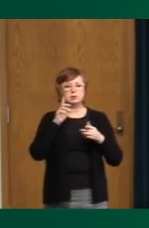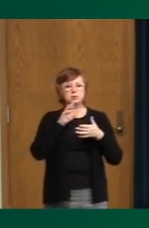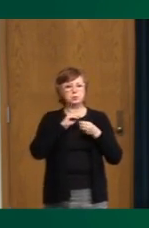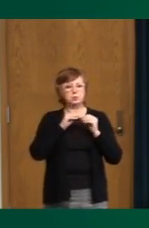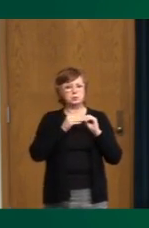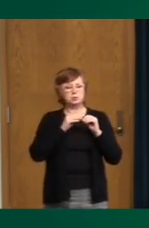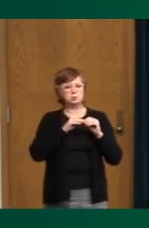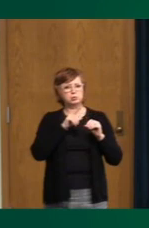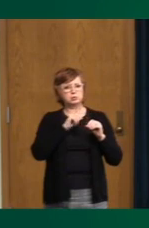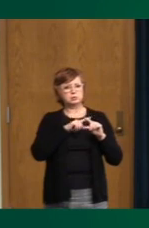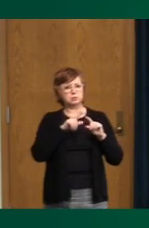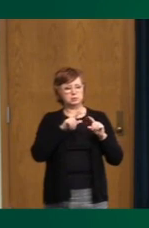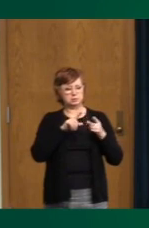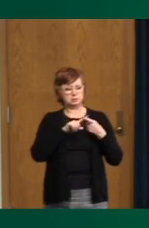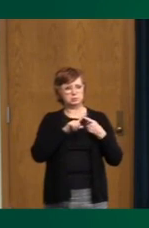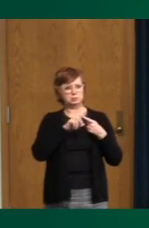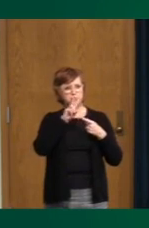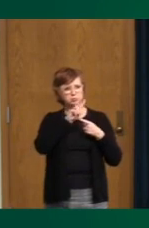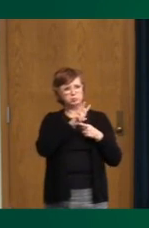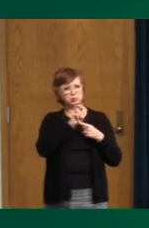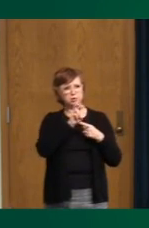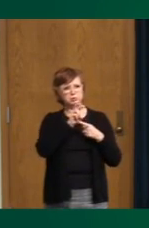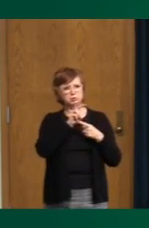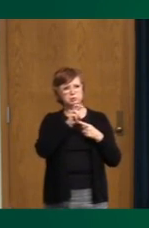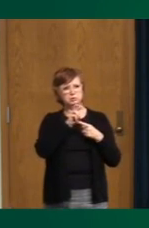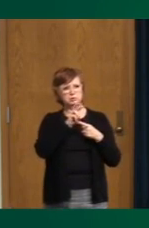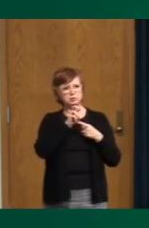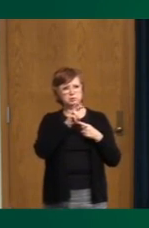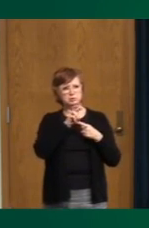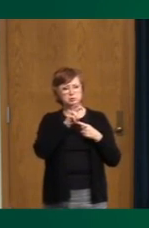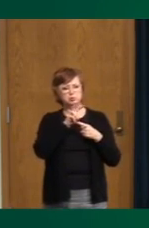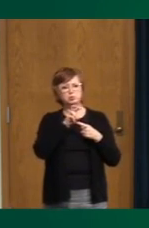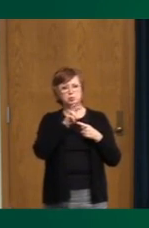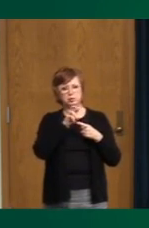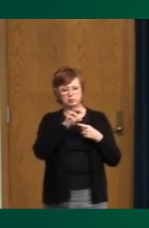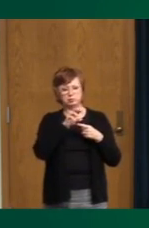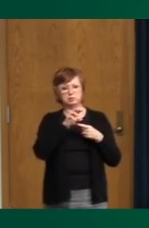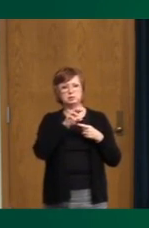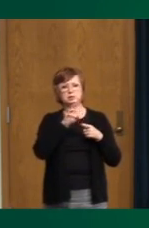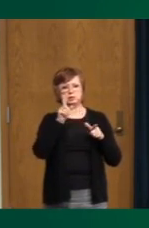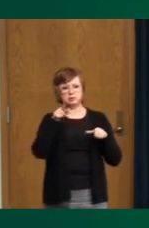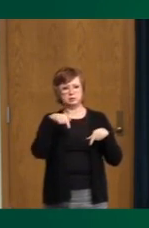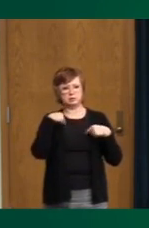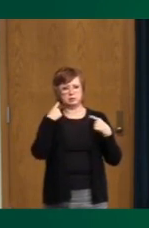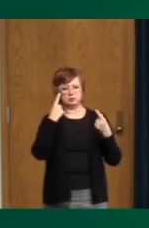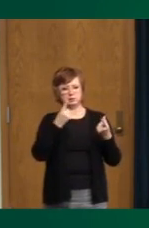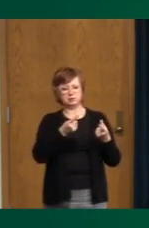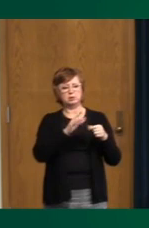seen is that we have around 200 cases who are present in schools over the last